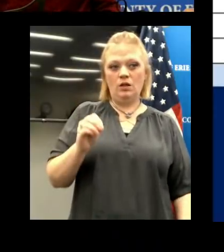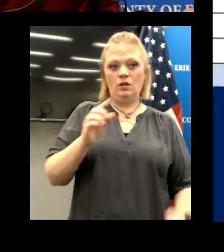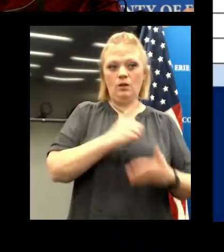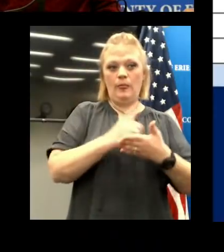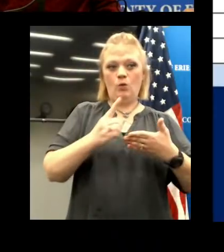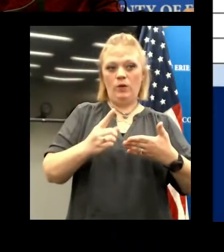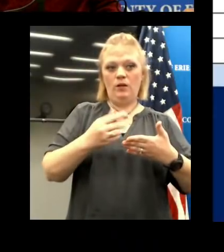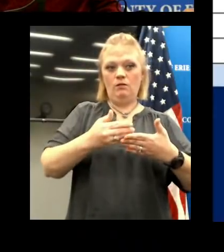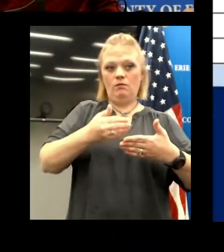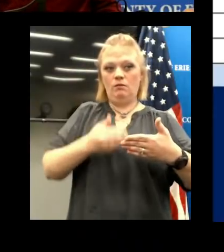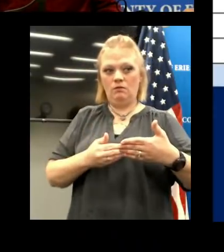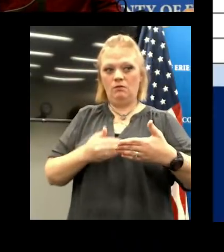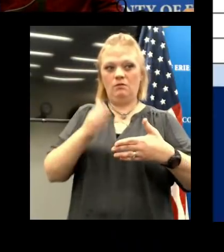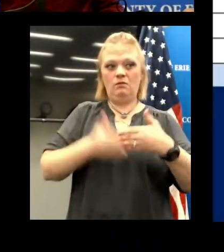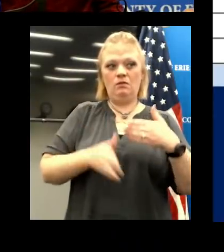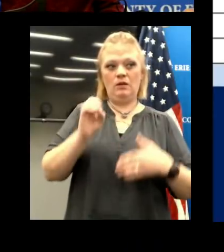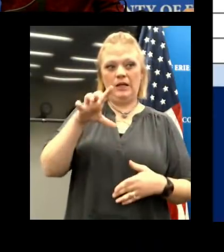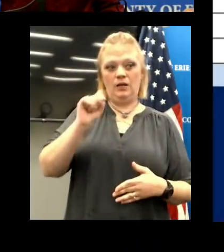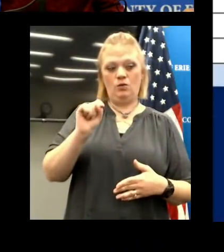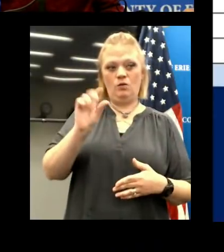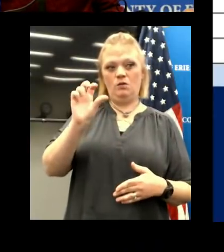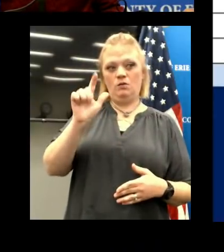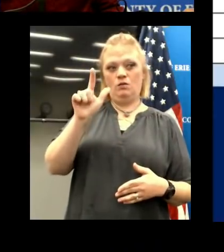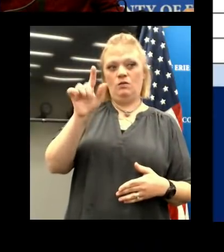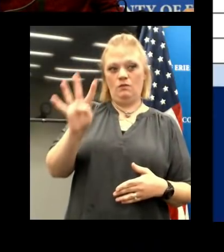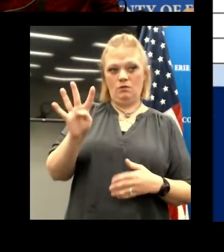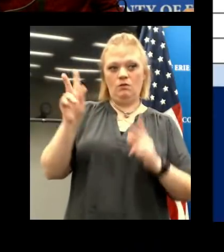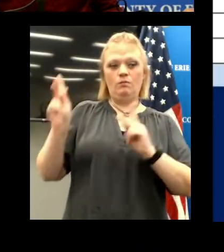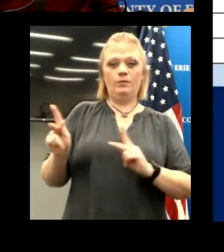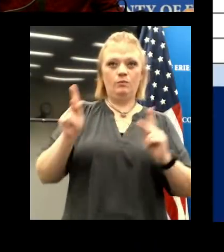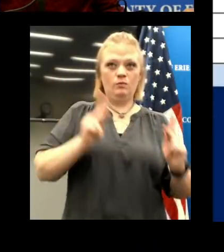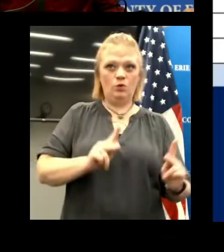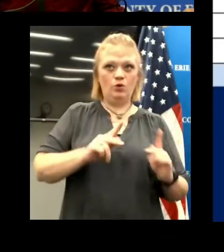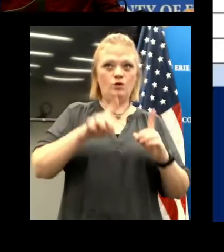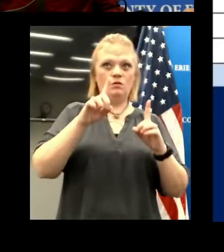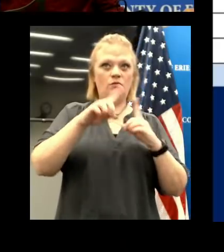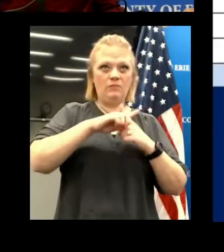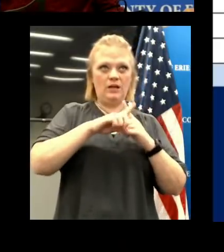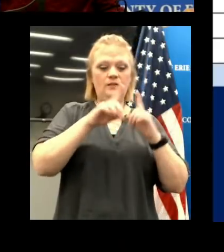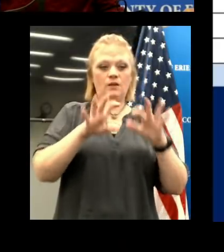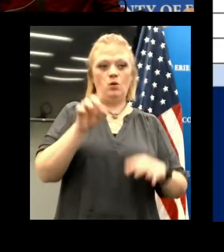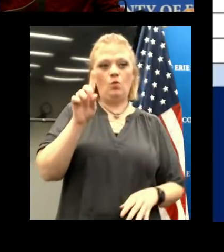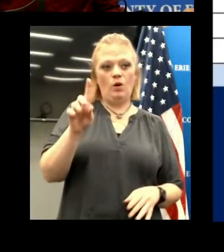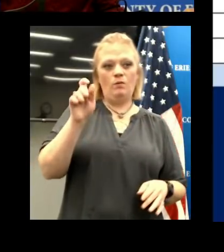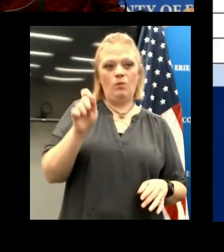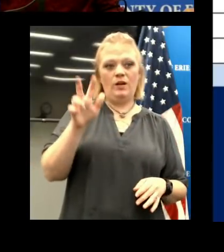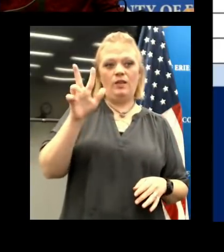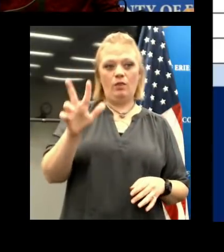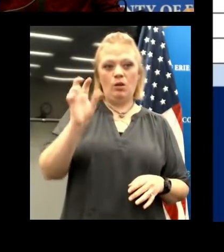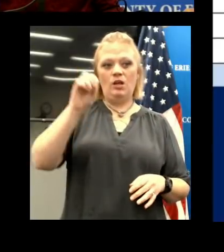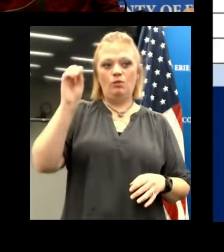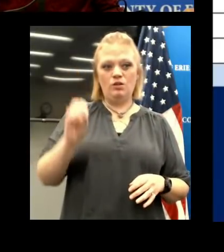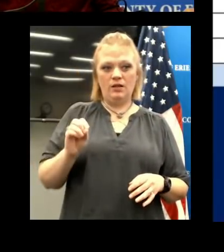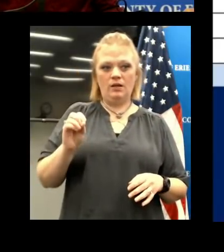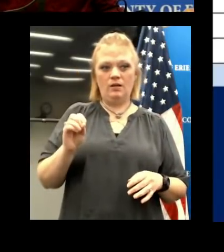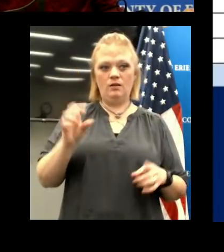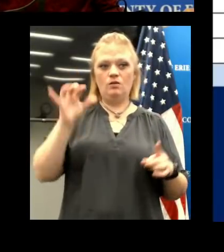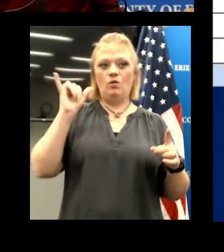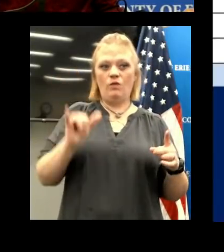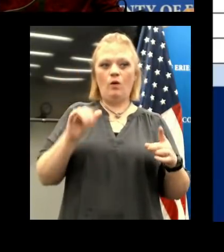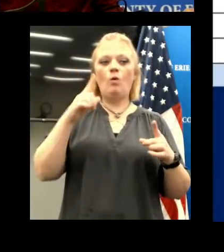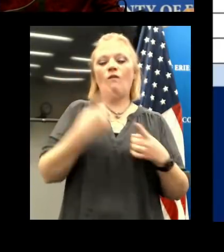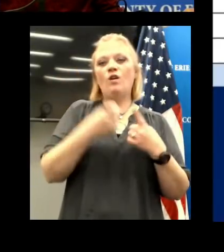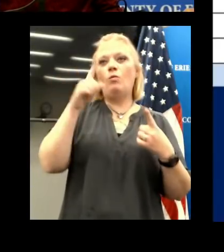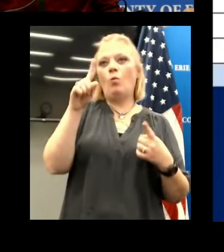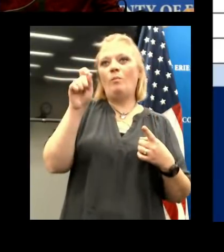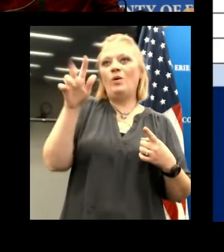week ending October 24th, the proportion of positive tests was 1.3%. So that's an 80%